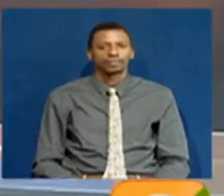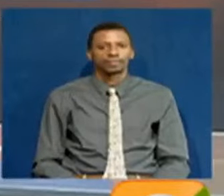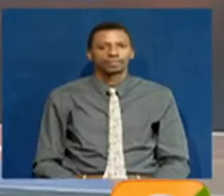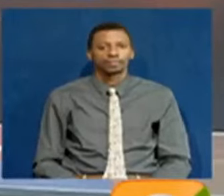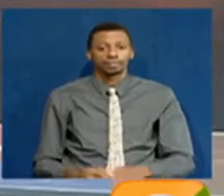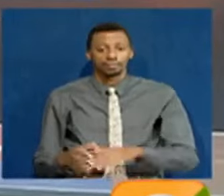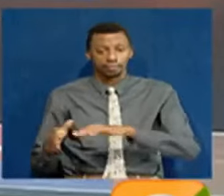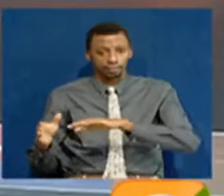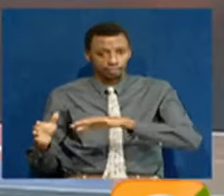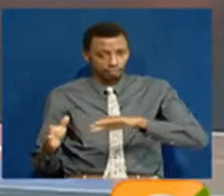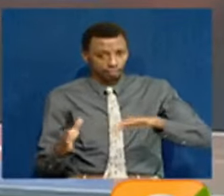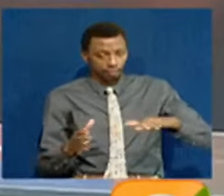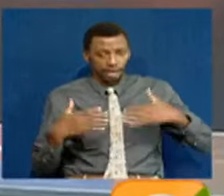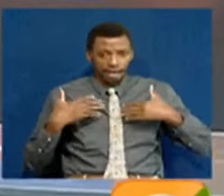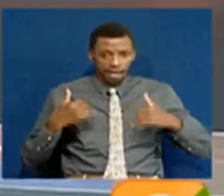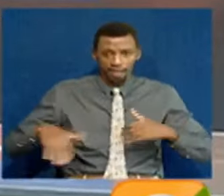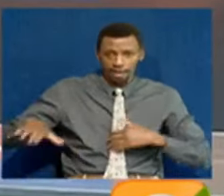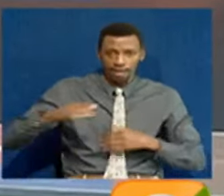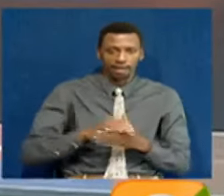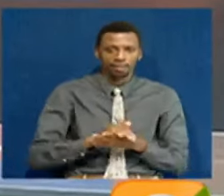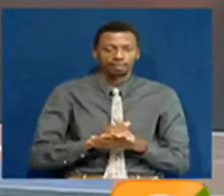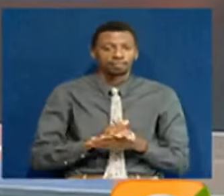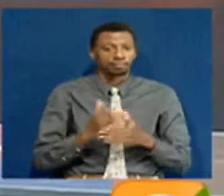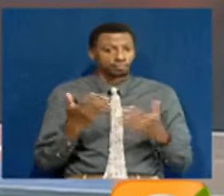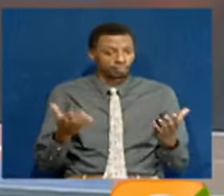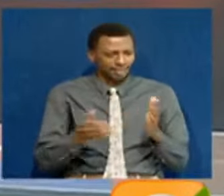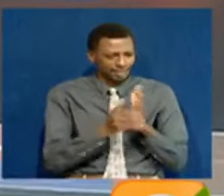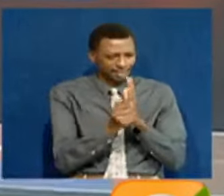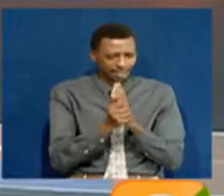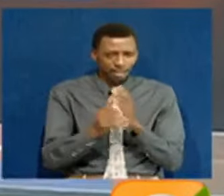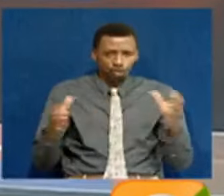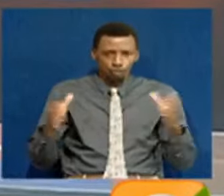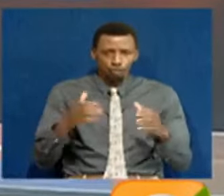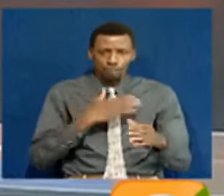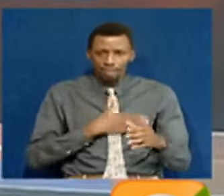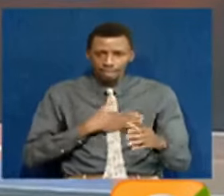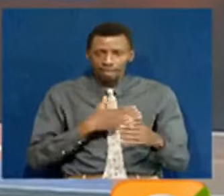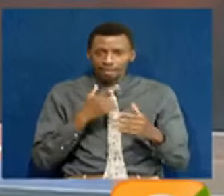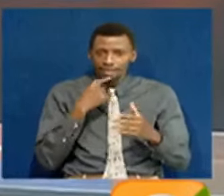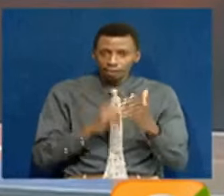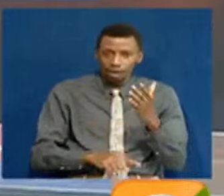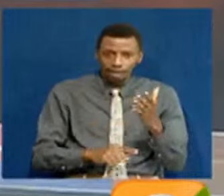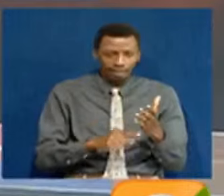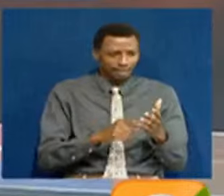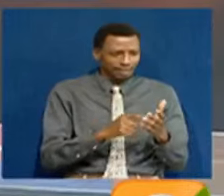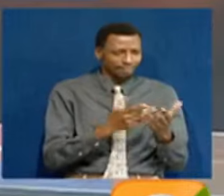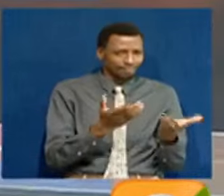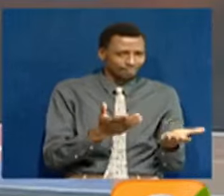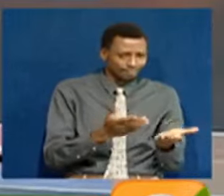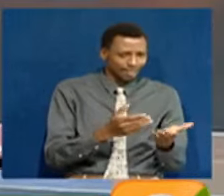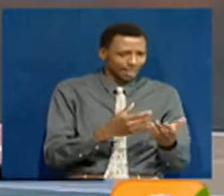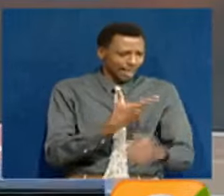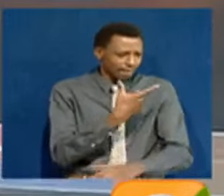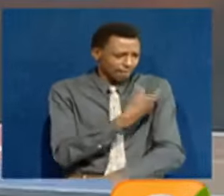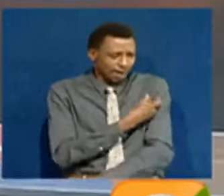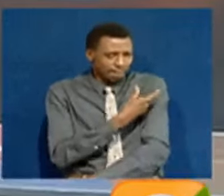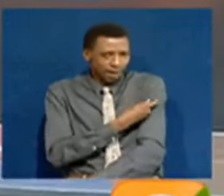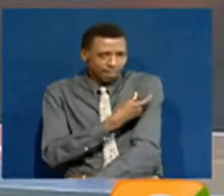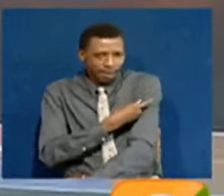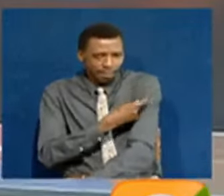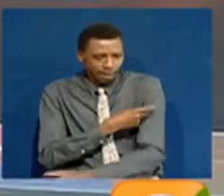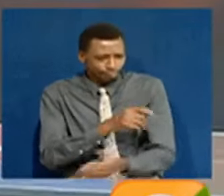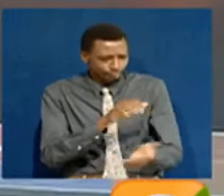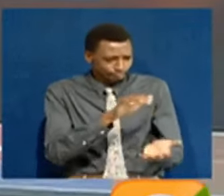And in the health sector, scientists say the stockpile of vaccines used for smallpox, which was